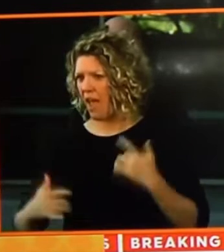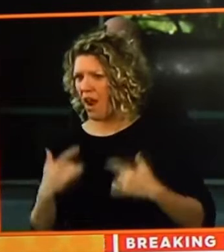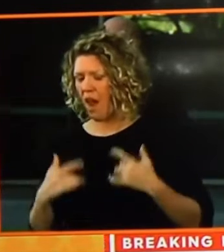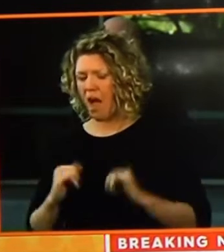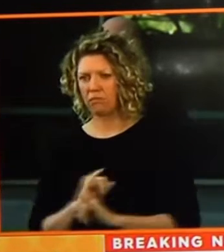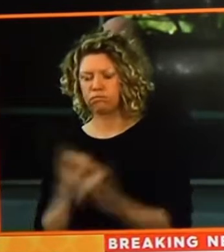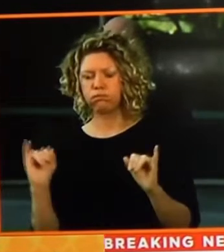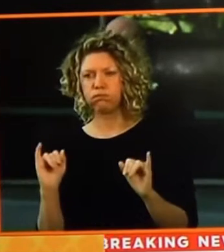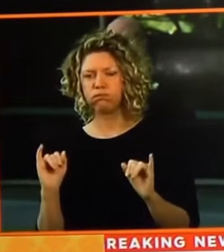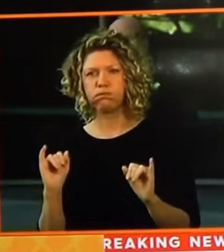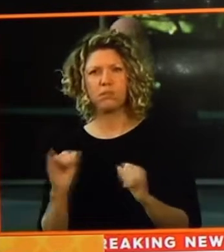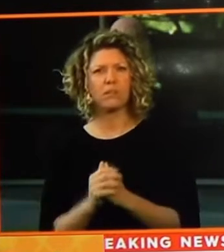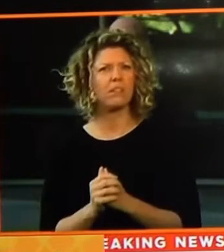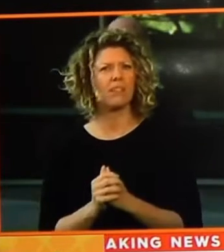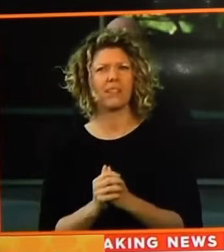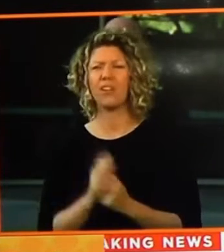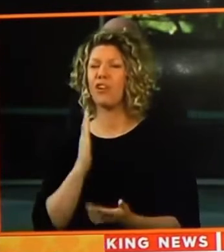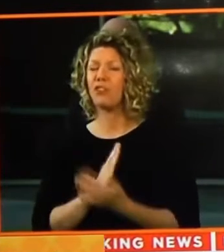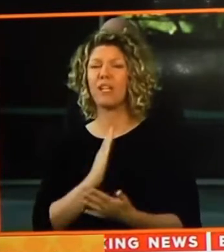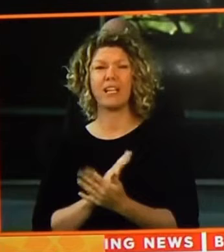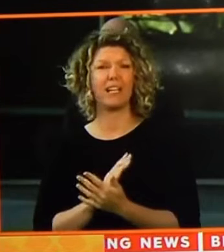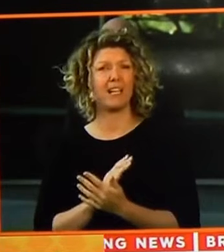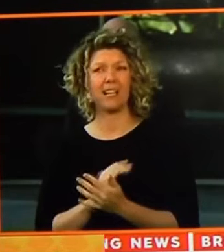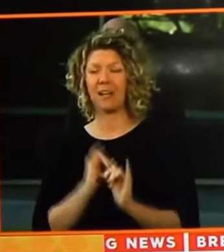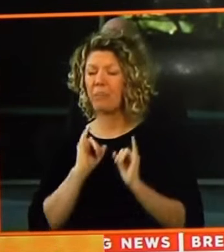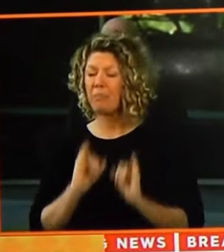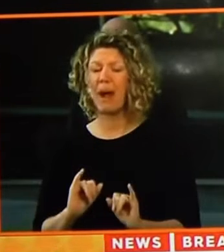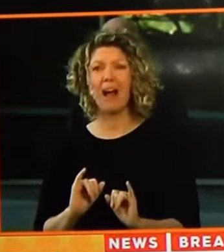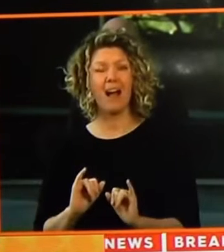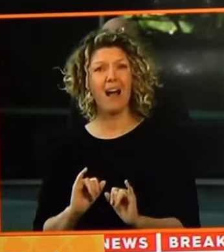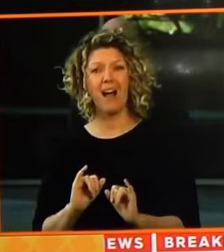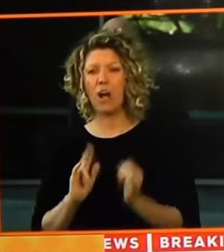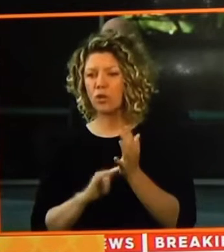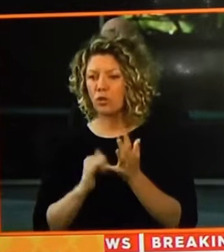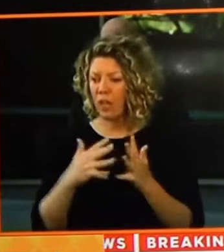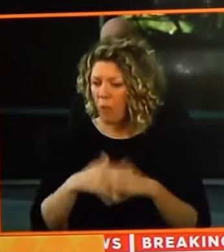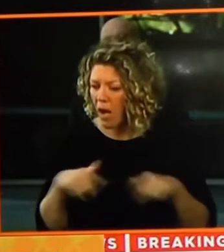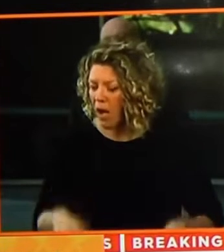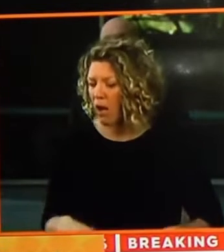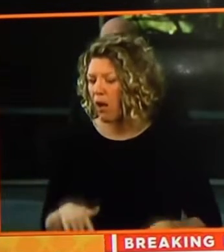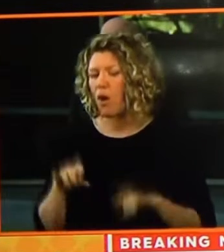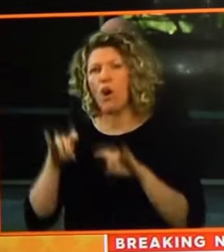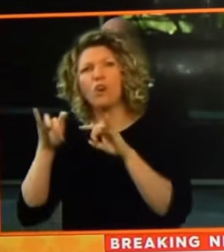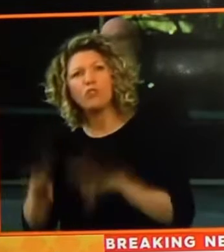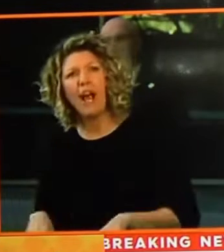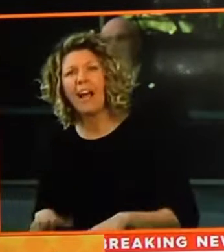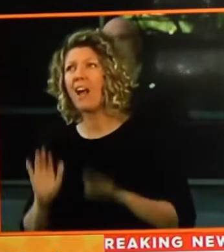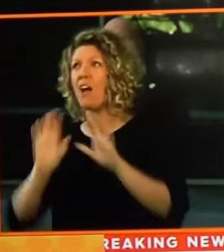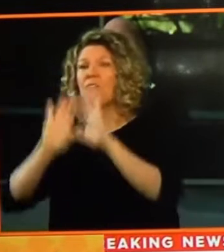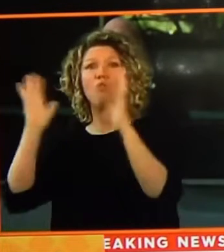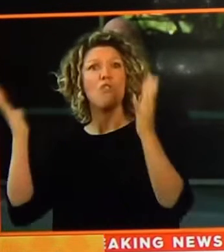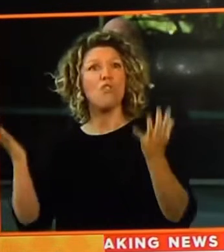everybody, no one's immune from the impact of this awful disease, whether it's here in New South Wales, whether it's across the country or indeed around the